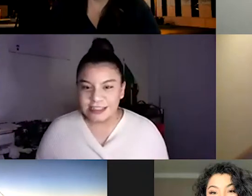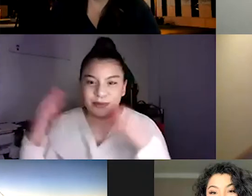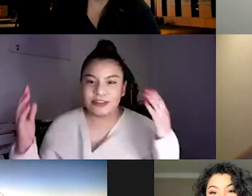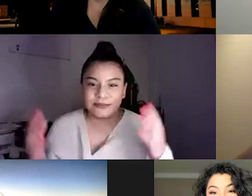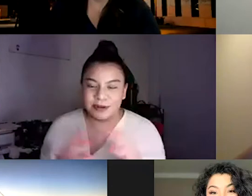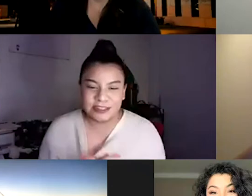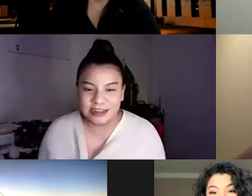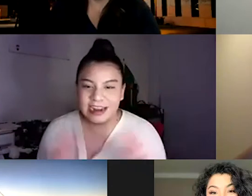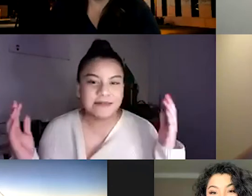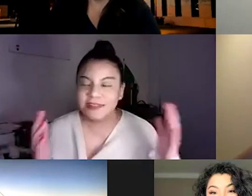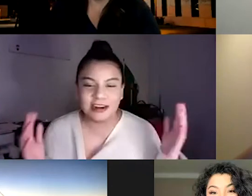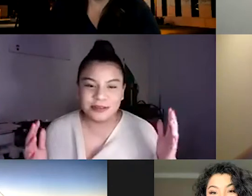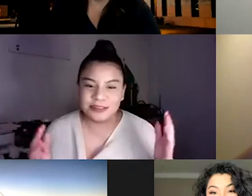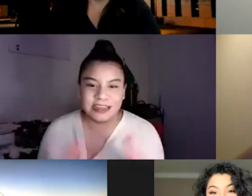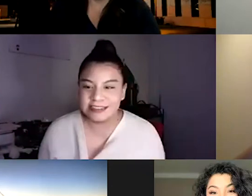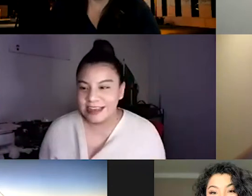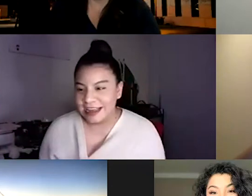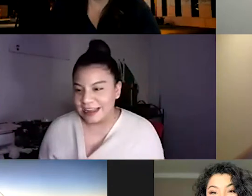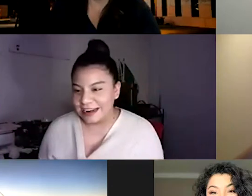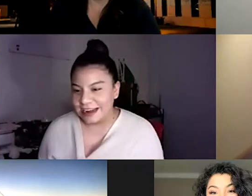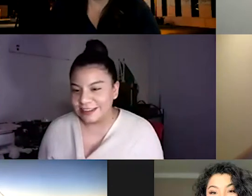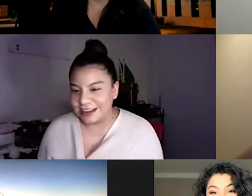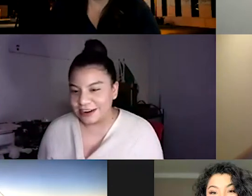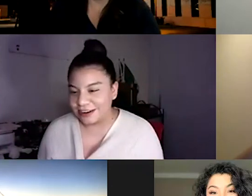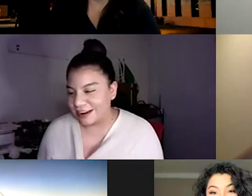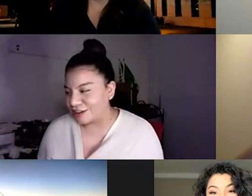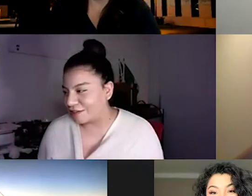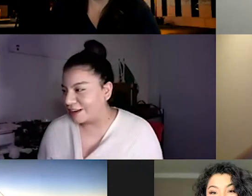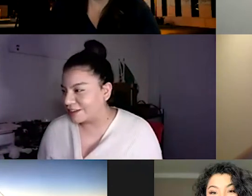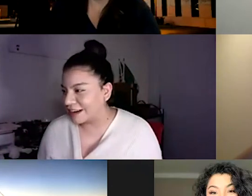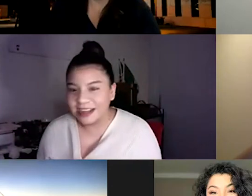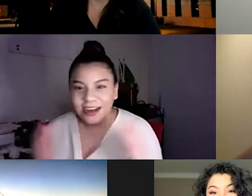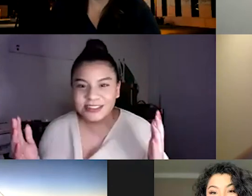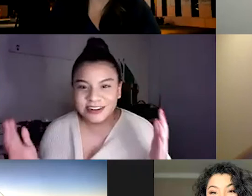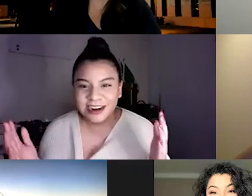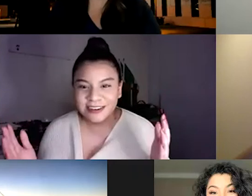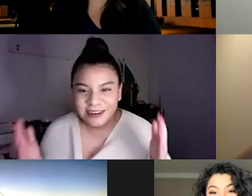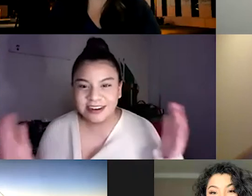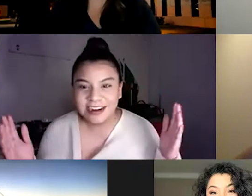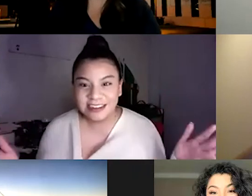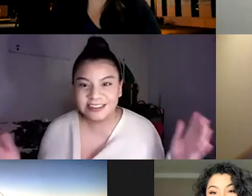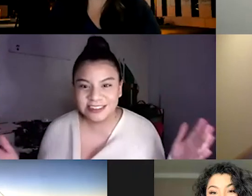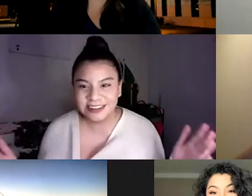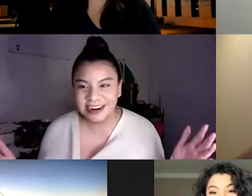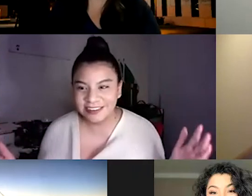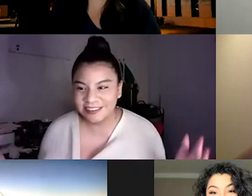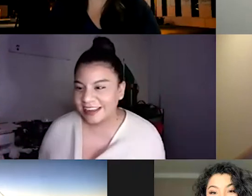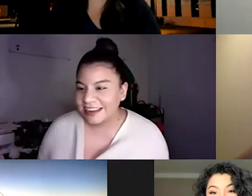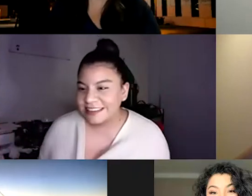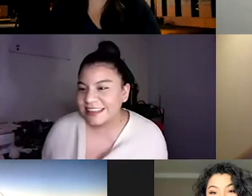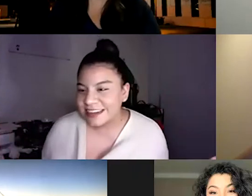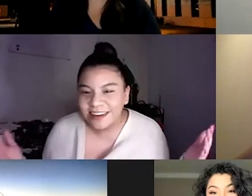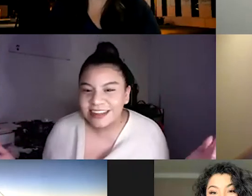and a sports person, and I'm none of those things. And I look at her extracurriculars and I'm like, oh, student government, you're gonna do student